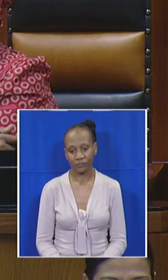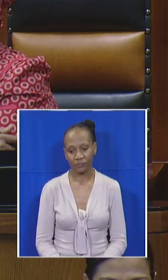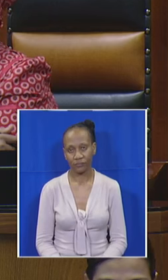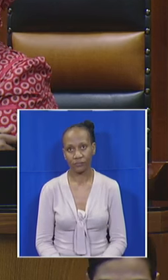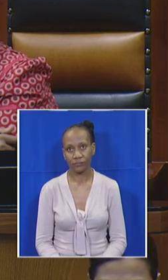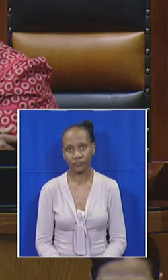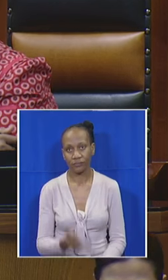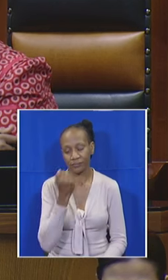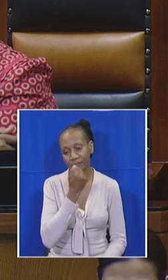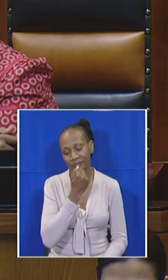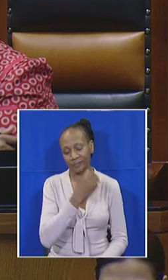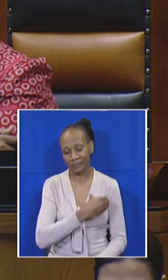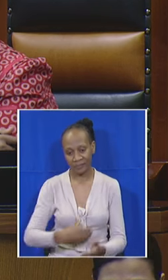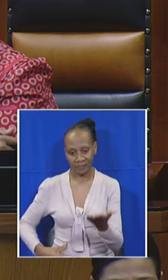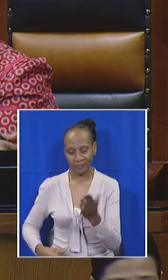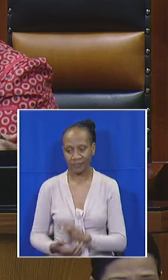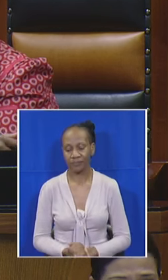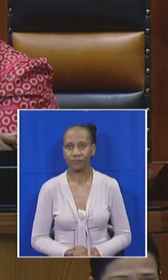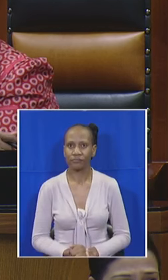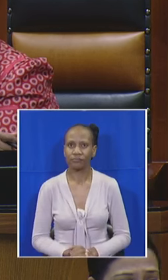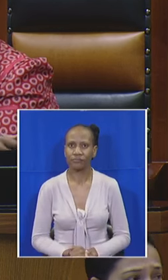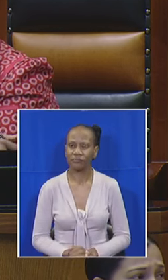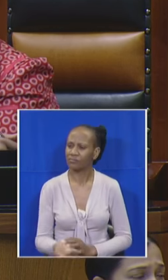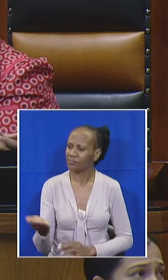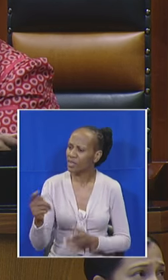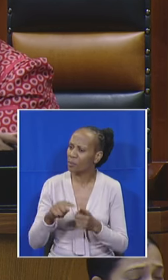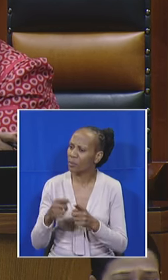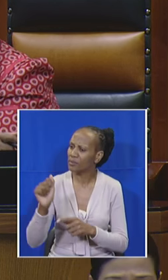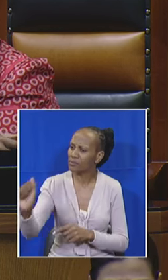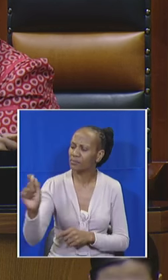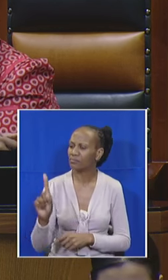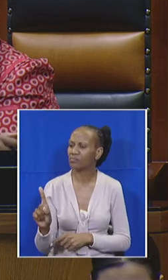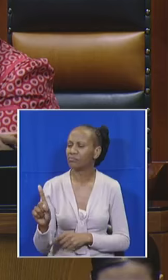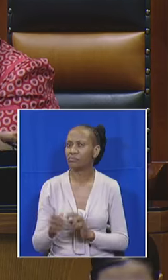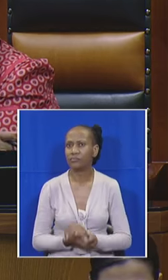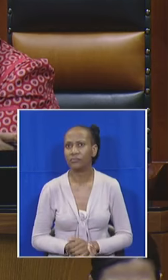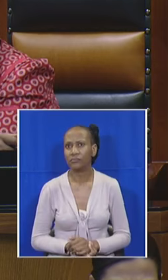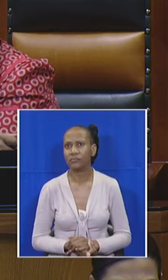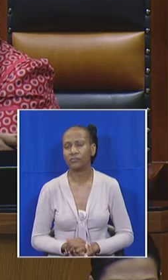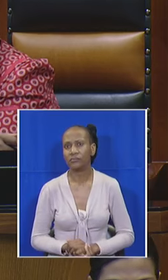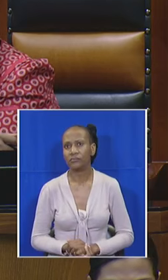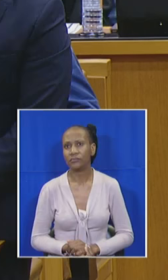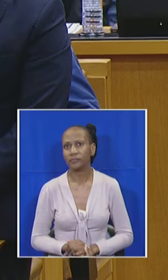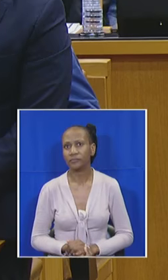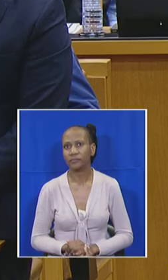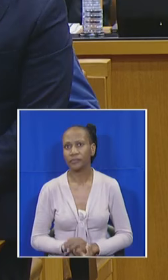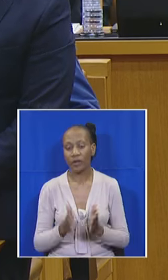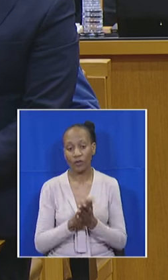Excuse me, President. Madam what Speaker, is the point you are rising on, Mr. Stiernaser?